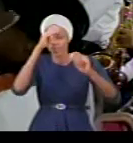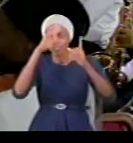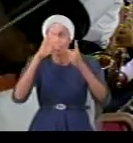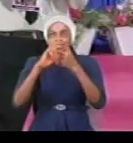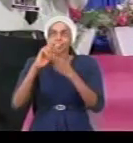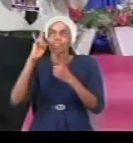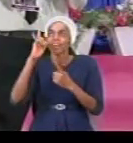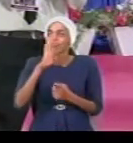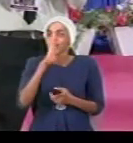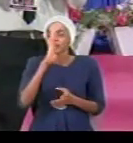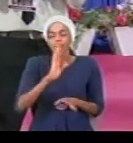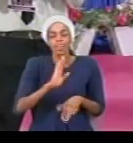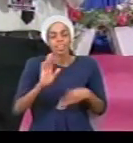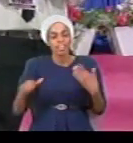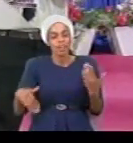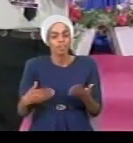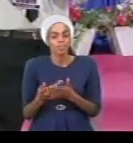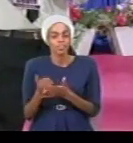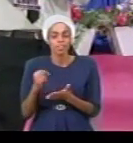foreign